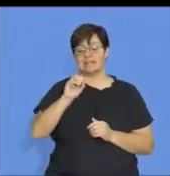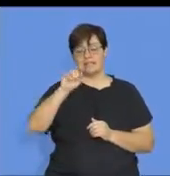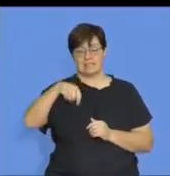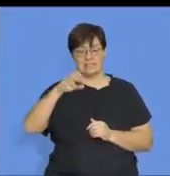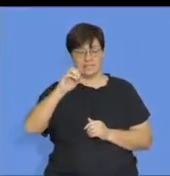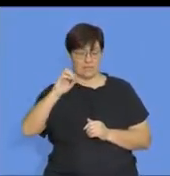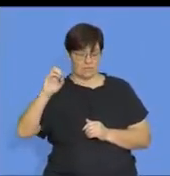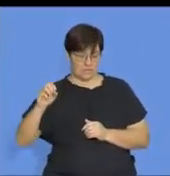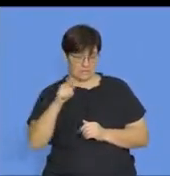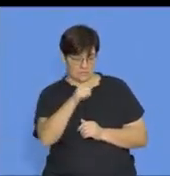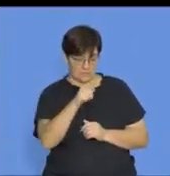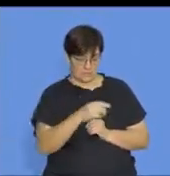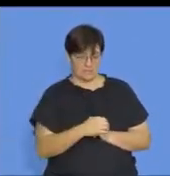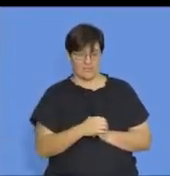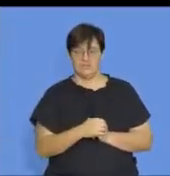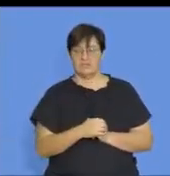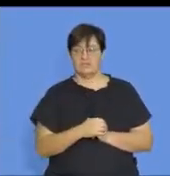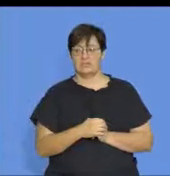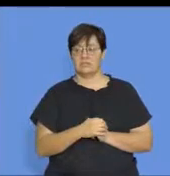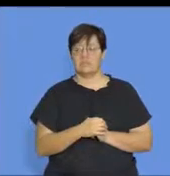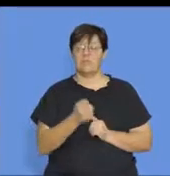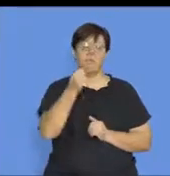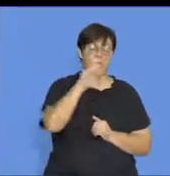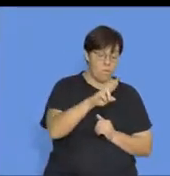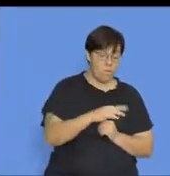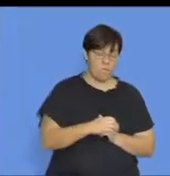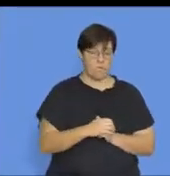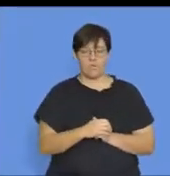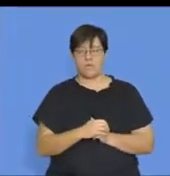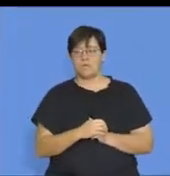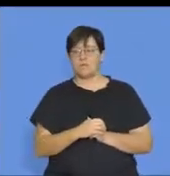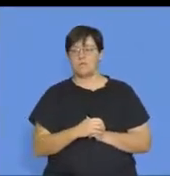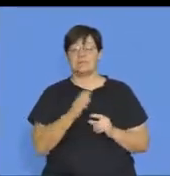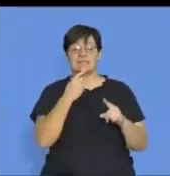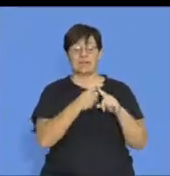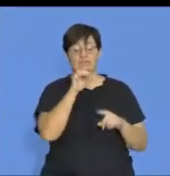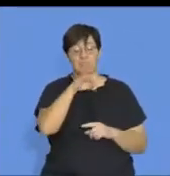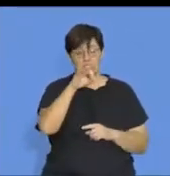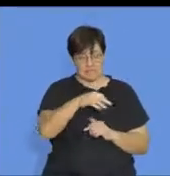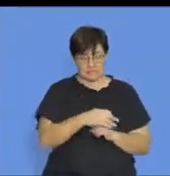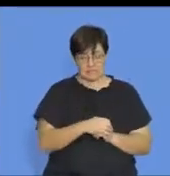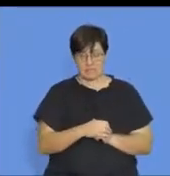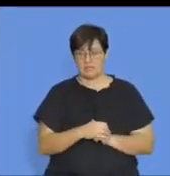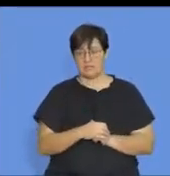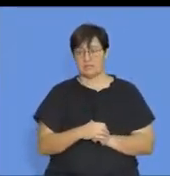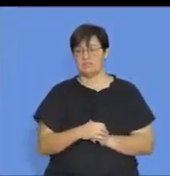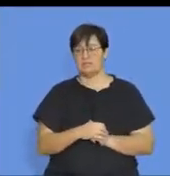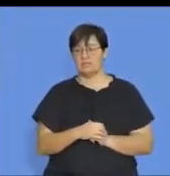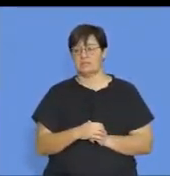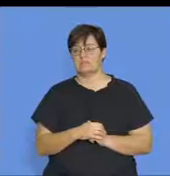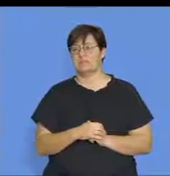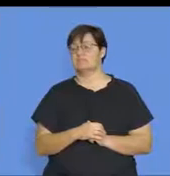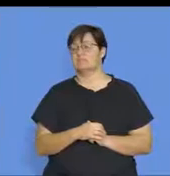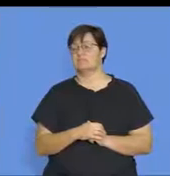for partner Craig. Okay, or if you multiply this by 13, obviously